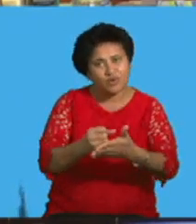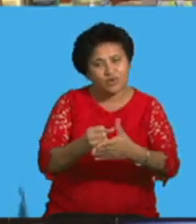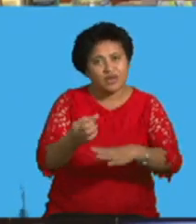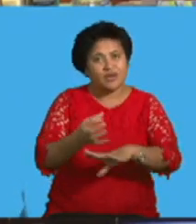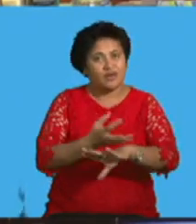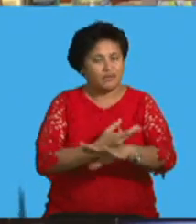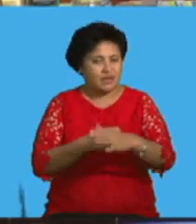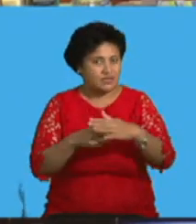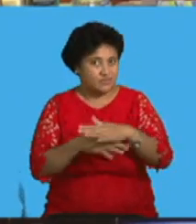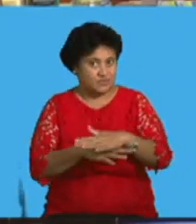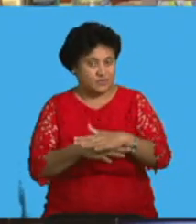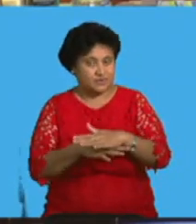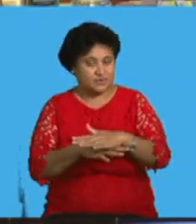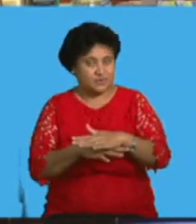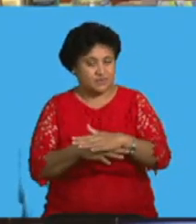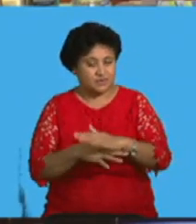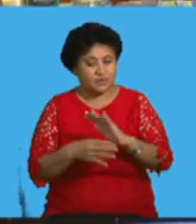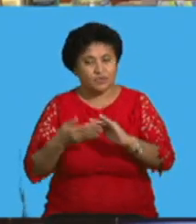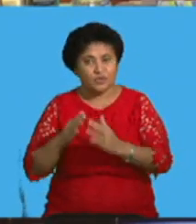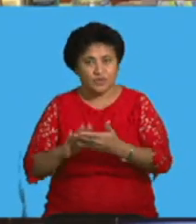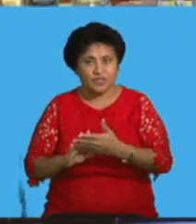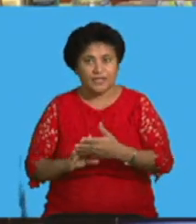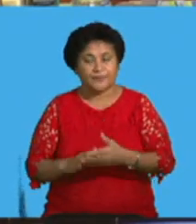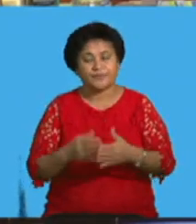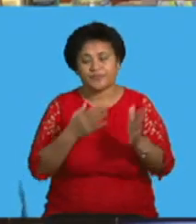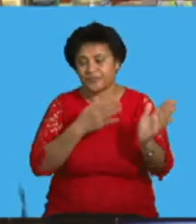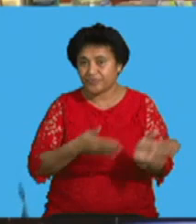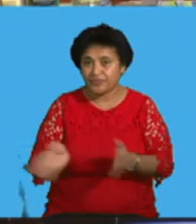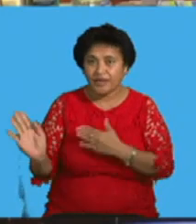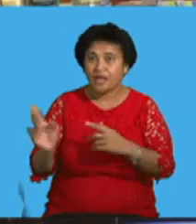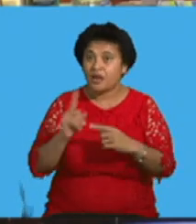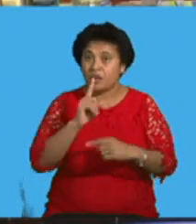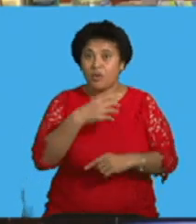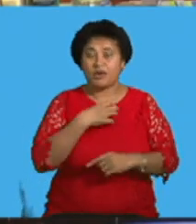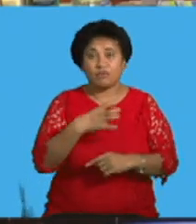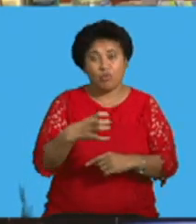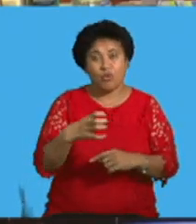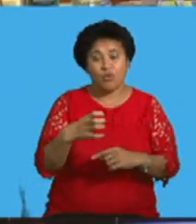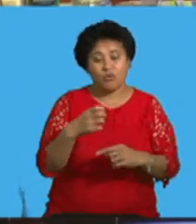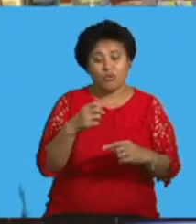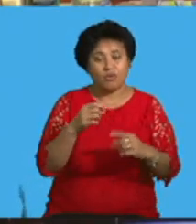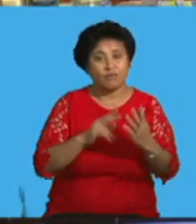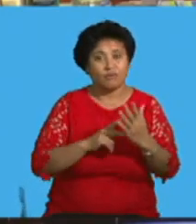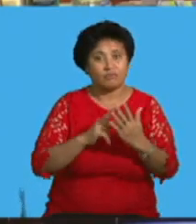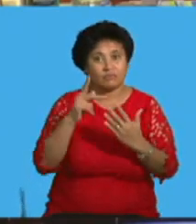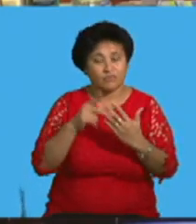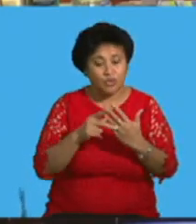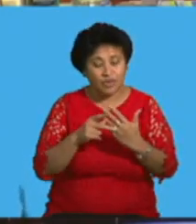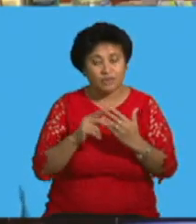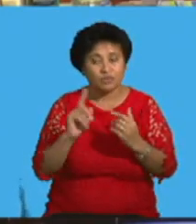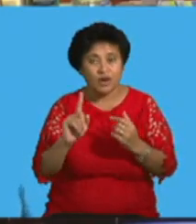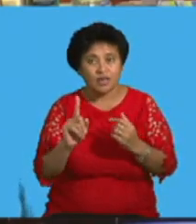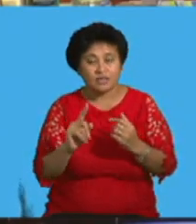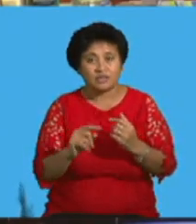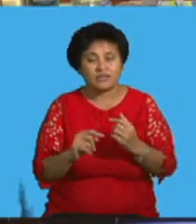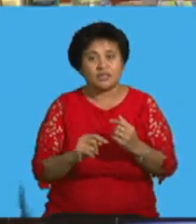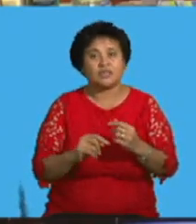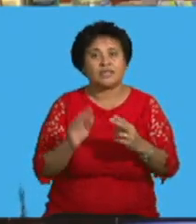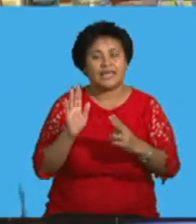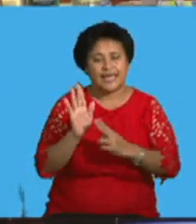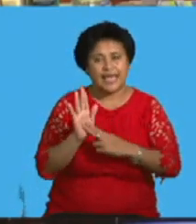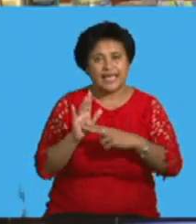Honorable Speaker, another government initiative is the Northern Development Program, what we call NDP. The